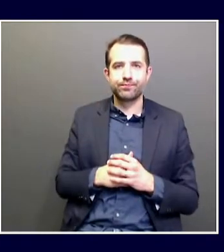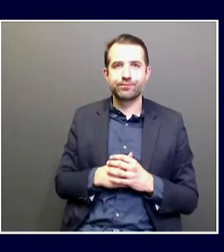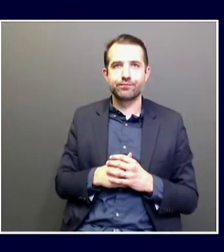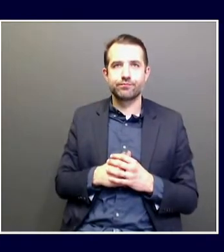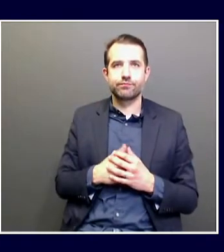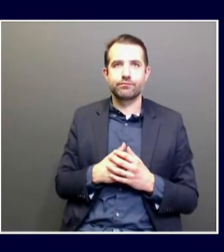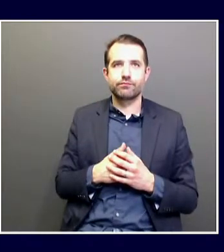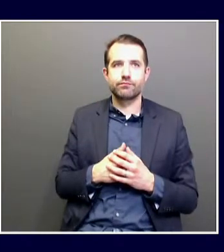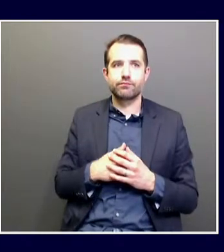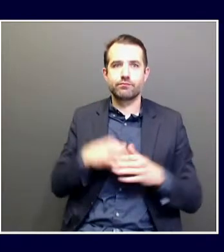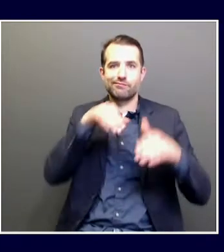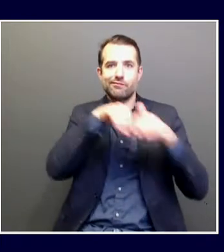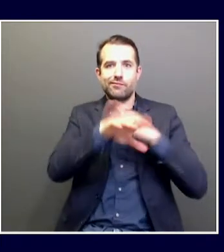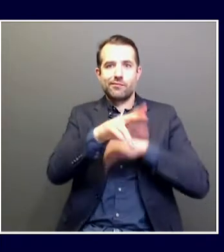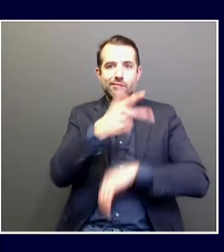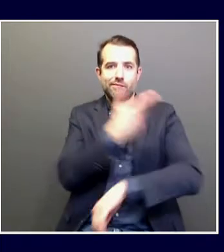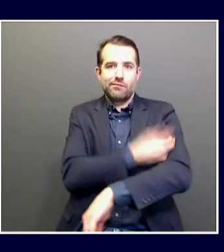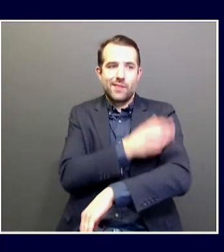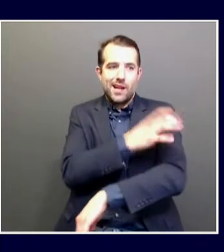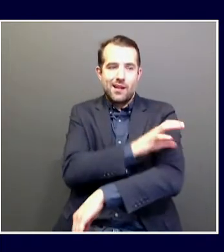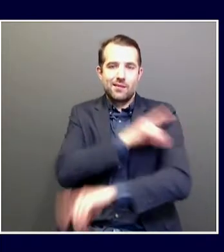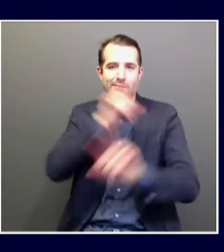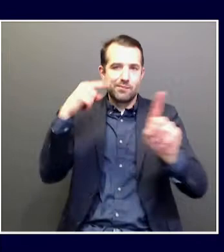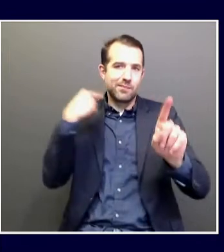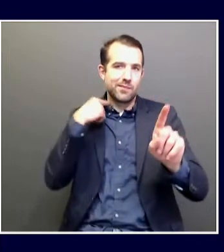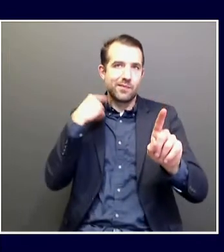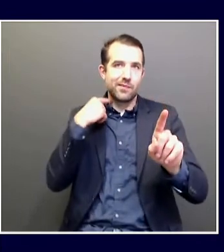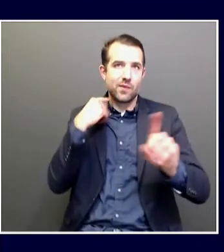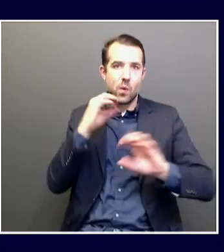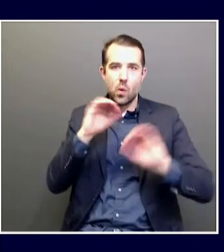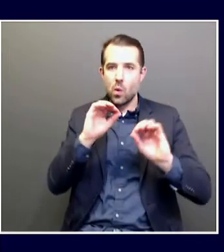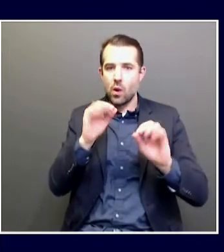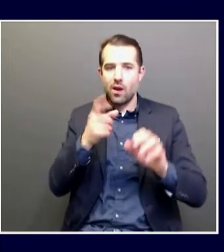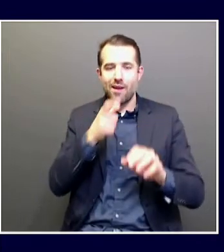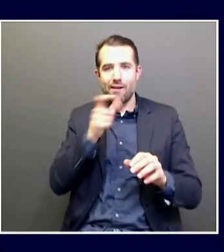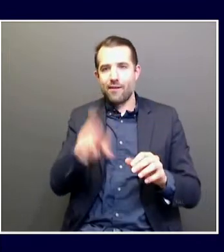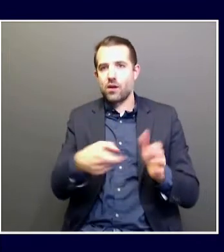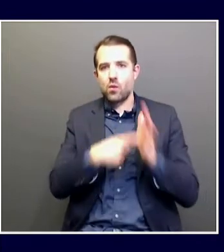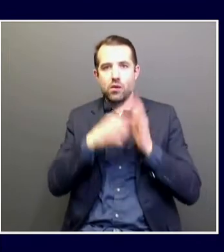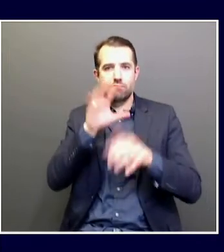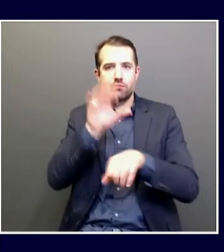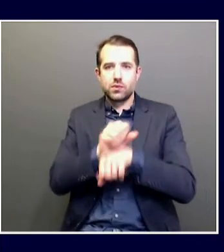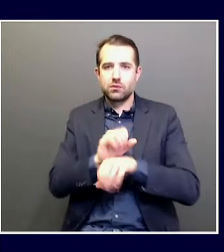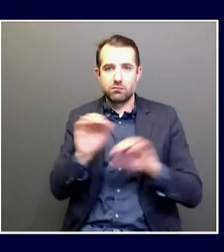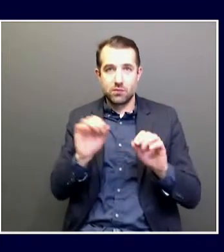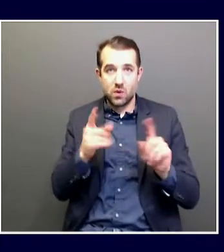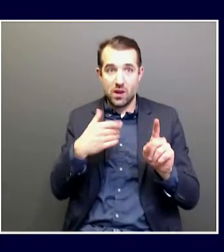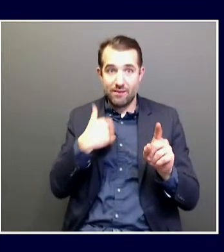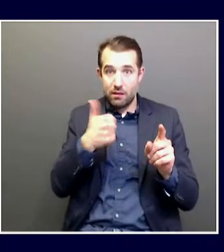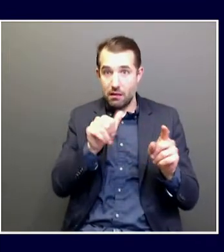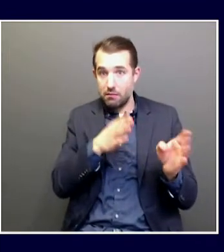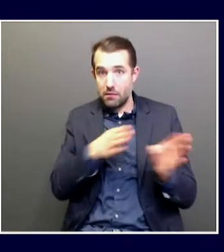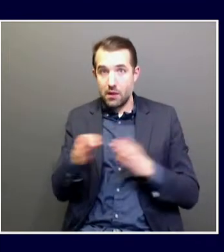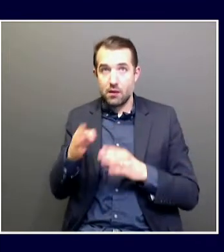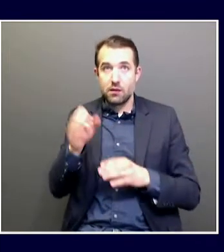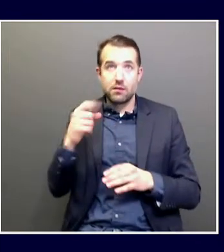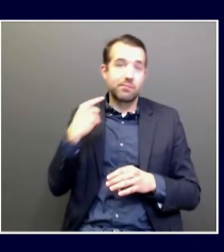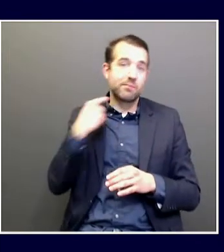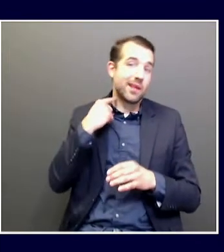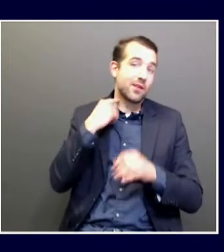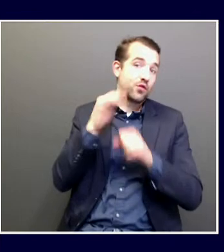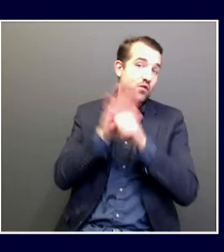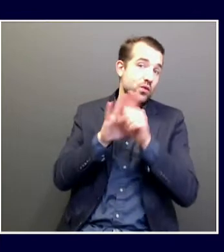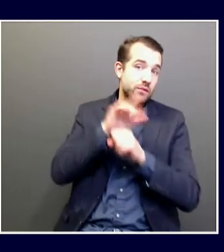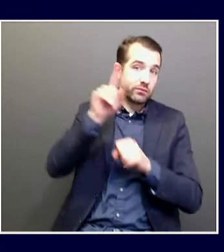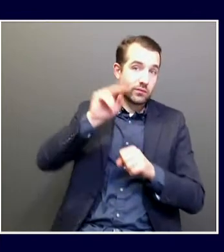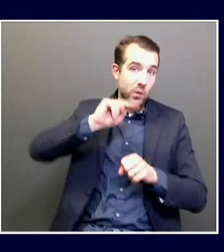time? A walk-up clinic? No appointment necessary. Yep. We've been working with Northern Light and EMMC.